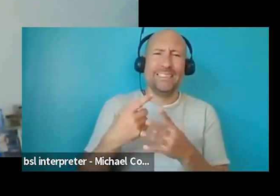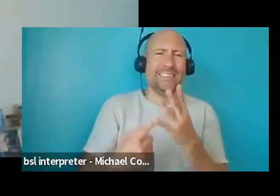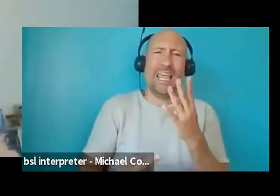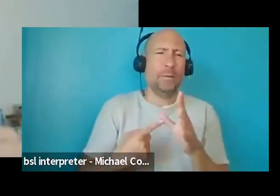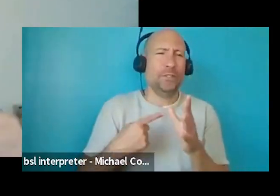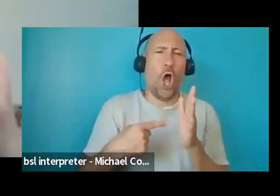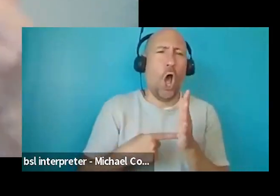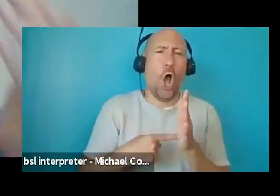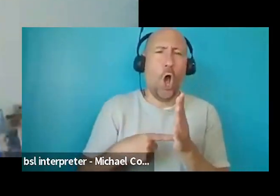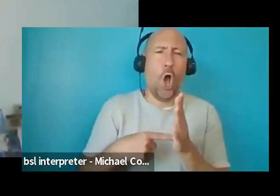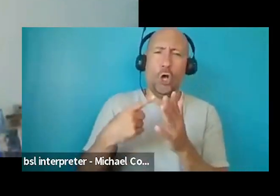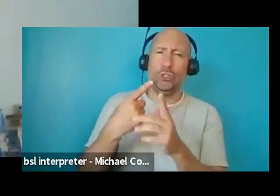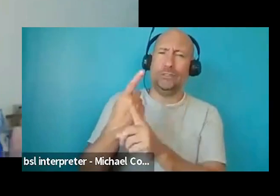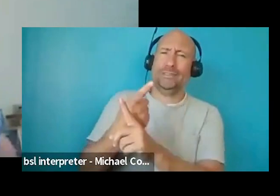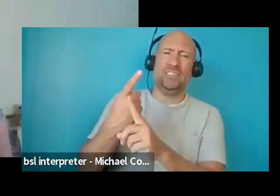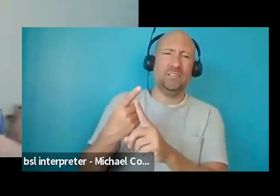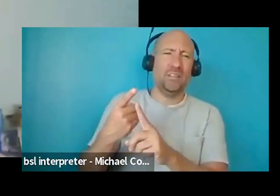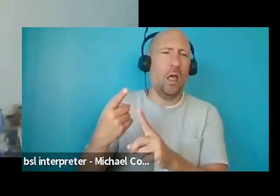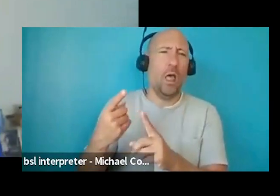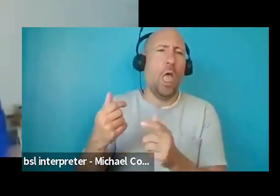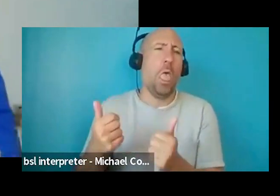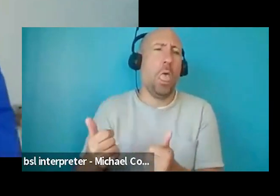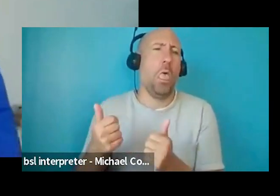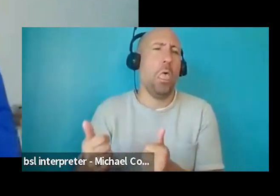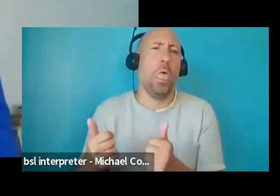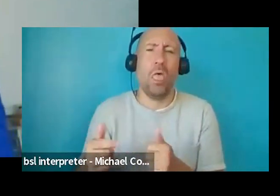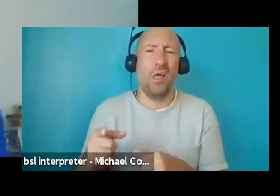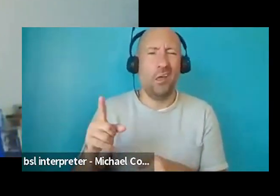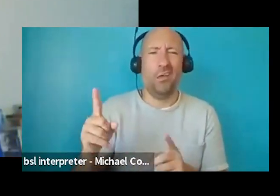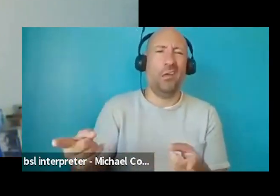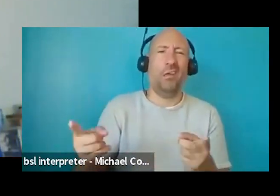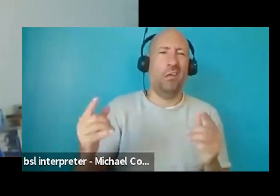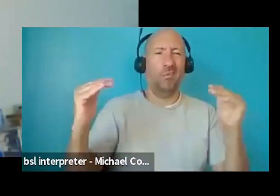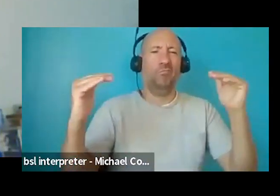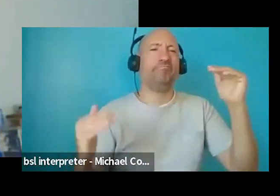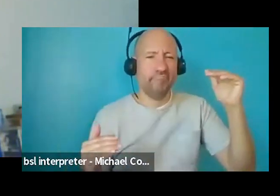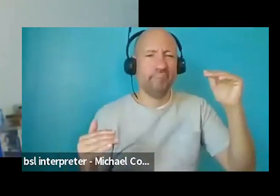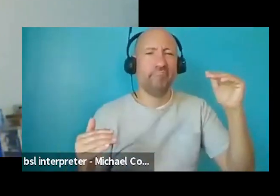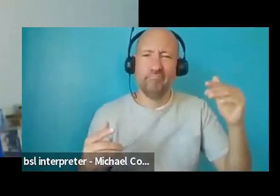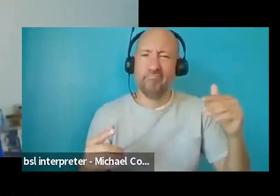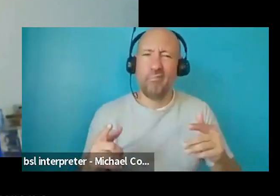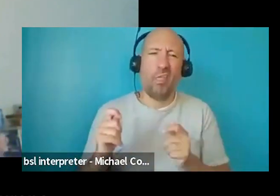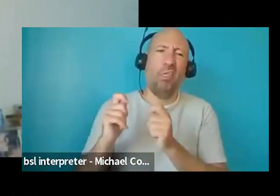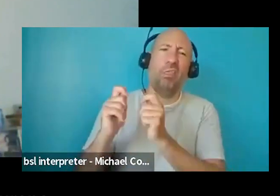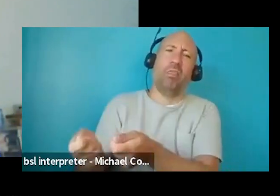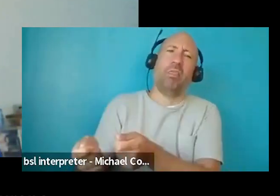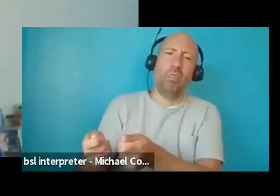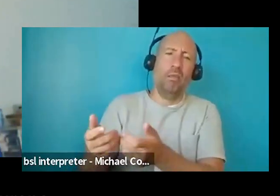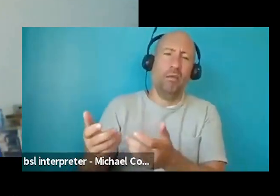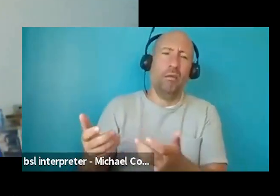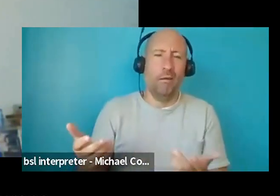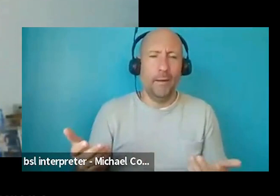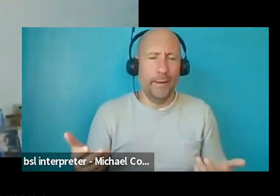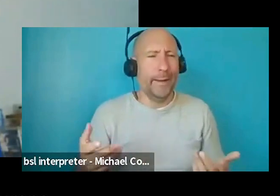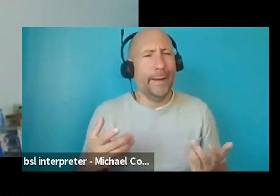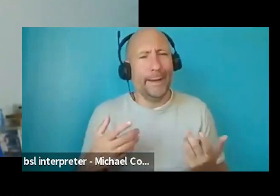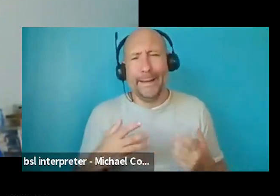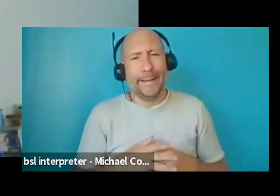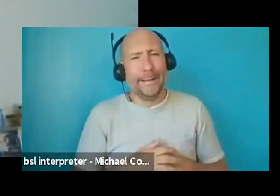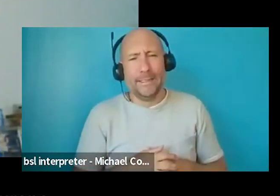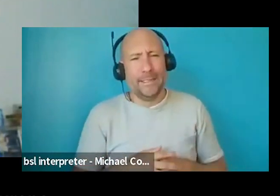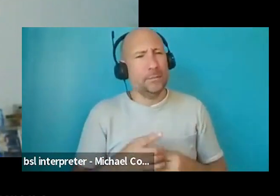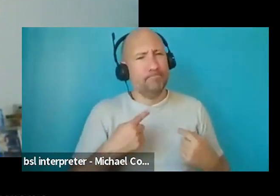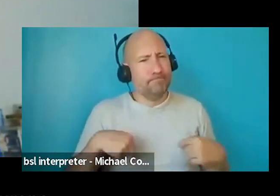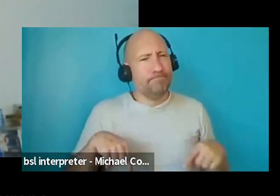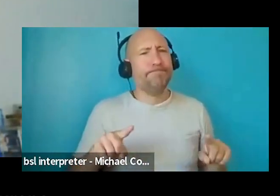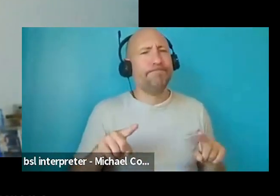not as innovative or creative as other artists, and we wanted to, through Europe